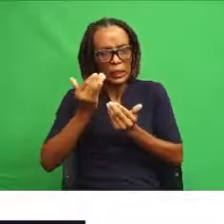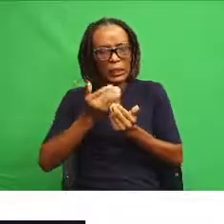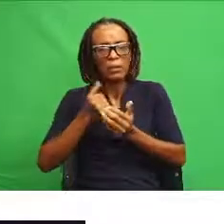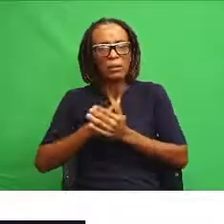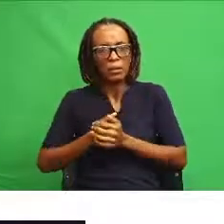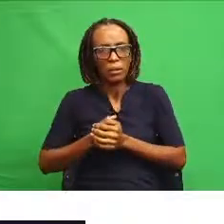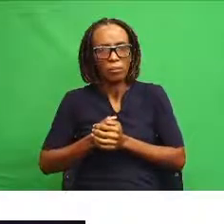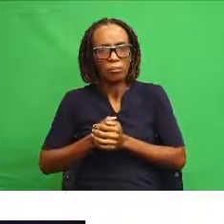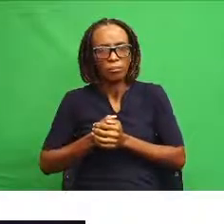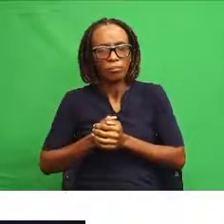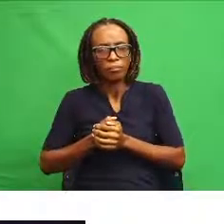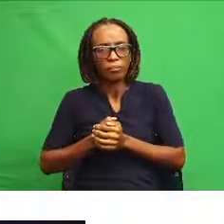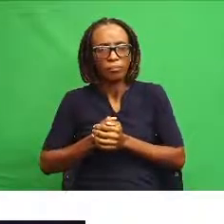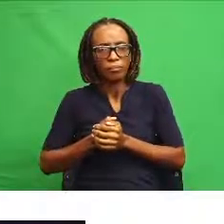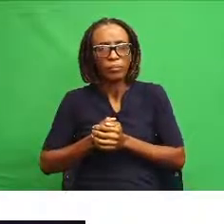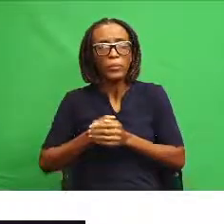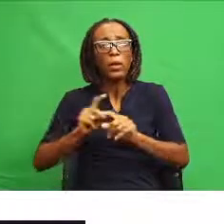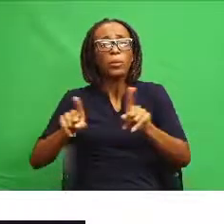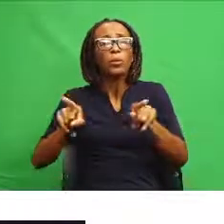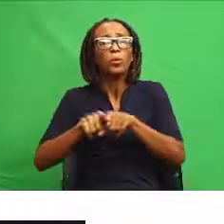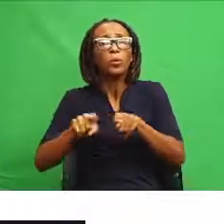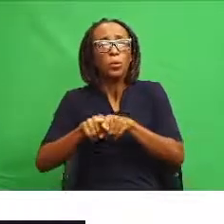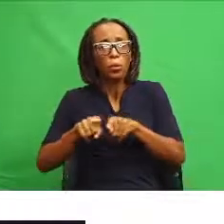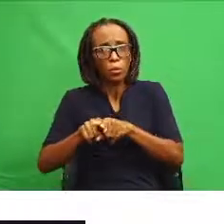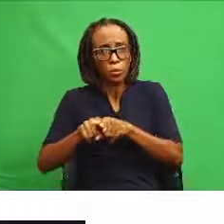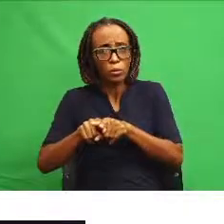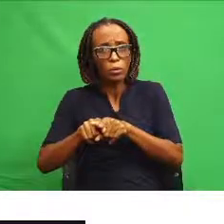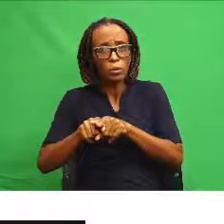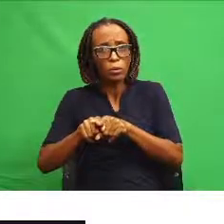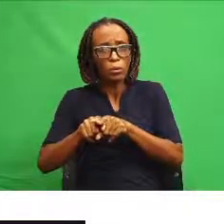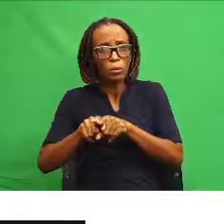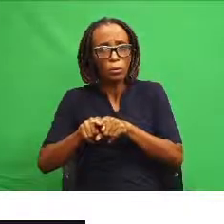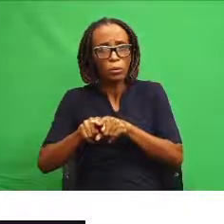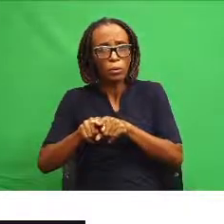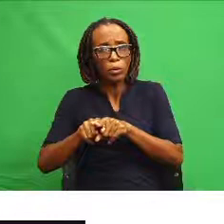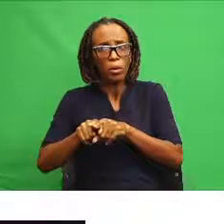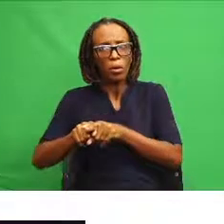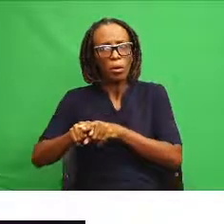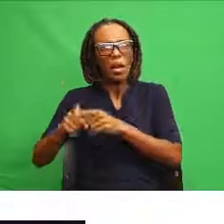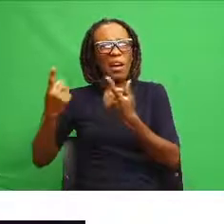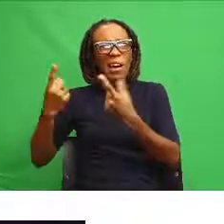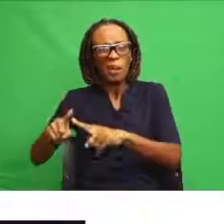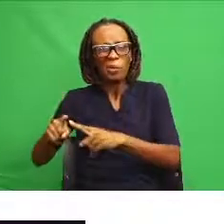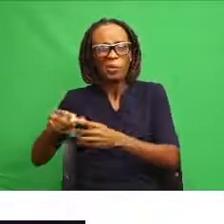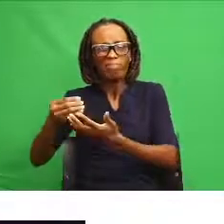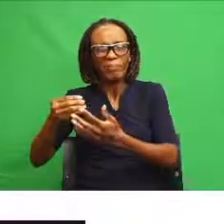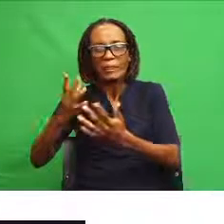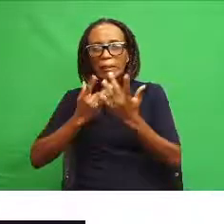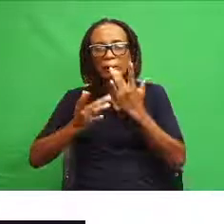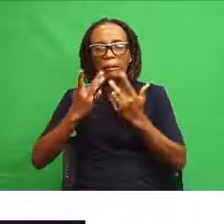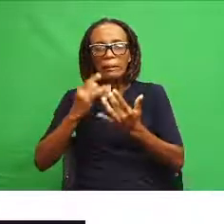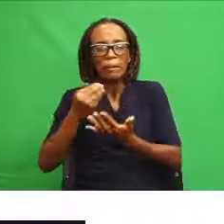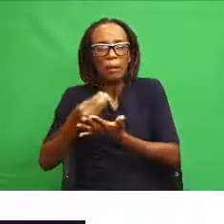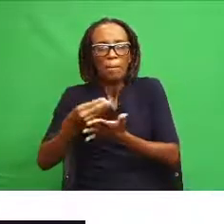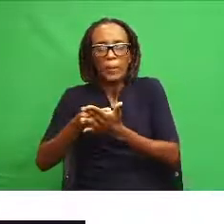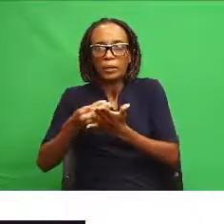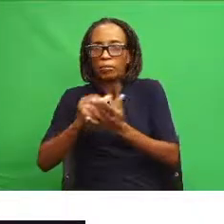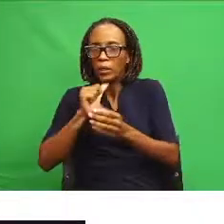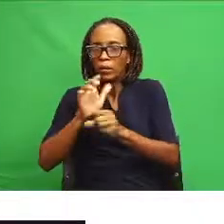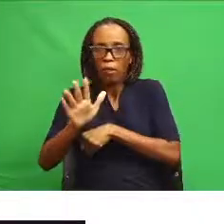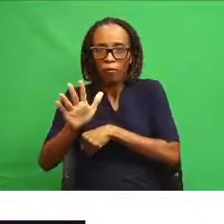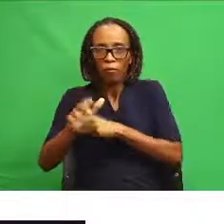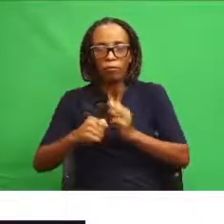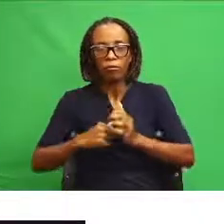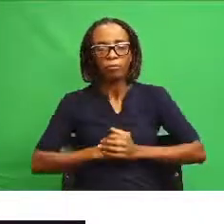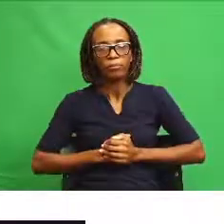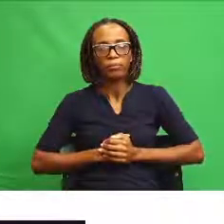succumb to the virus, but also the impact on their financial resources. Data from the